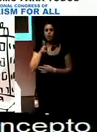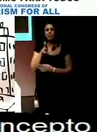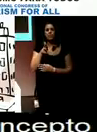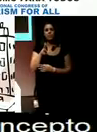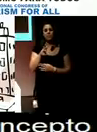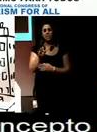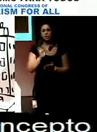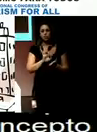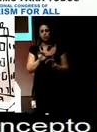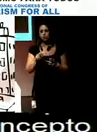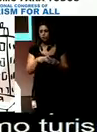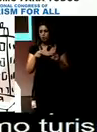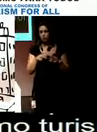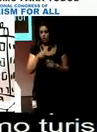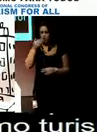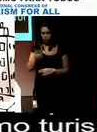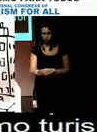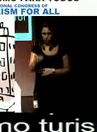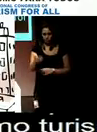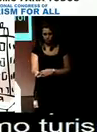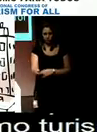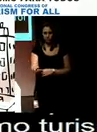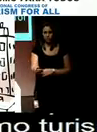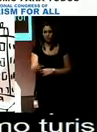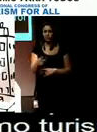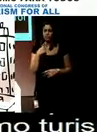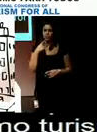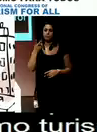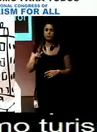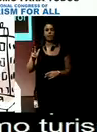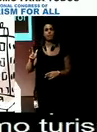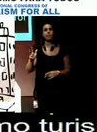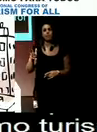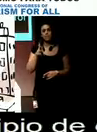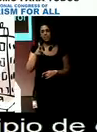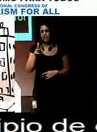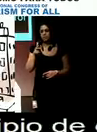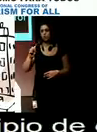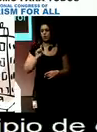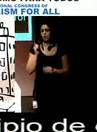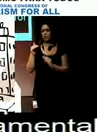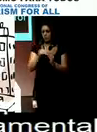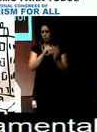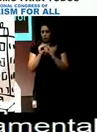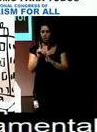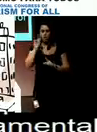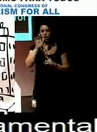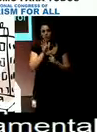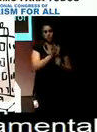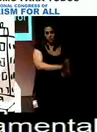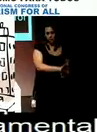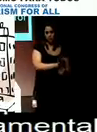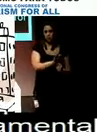principle that tourism is a fundamental social right. It's opportunities